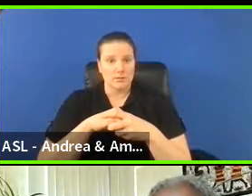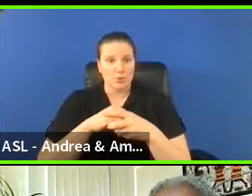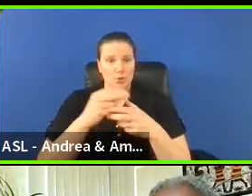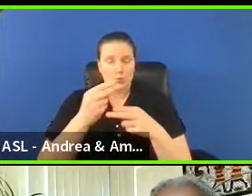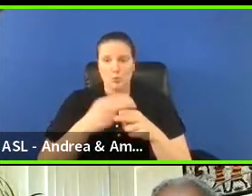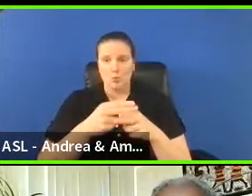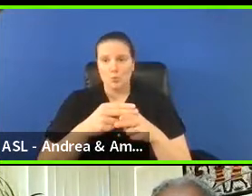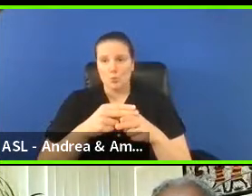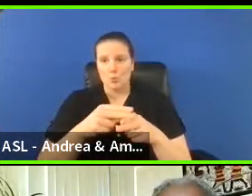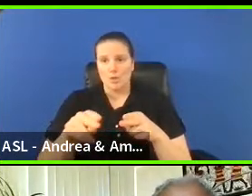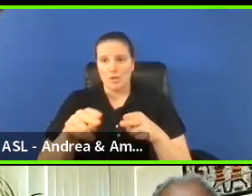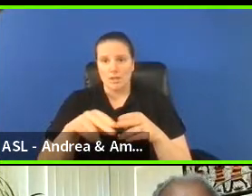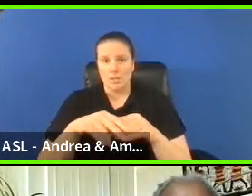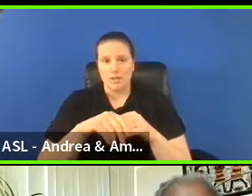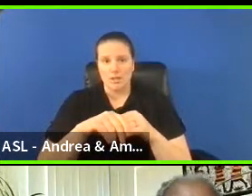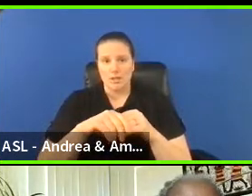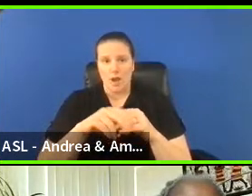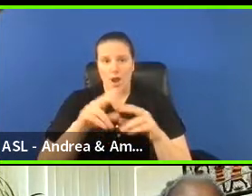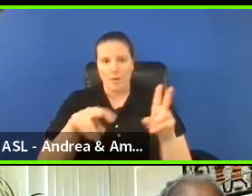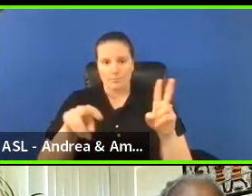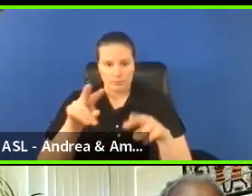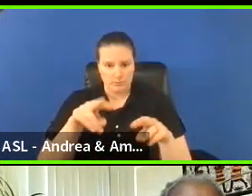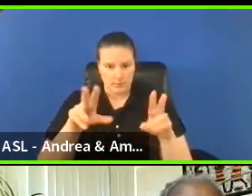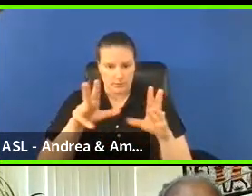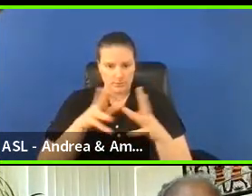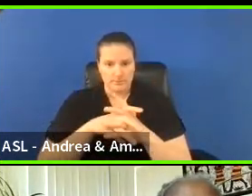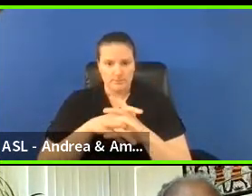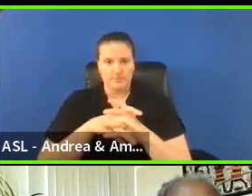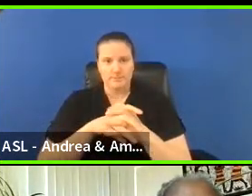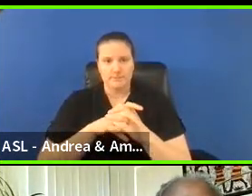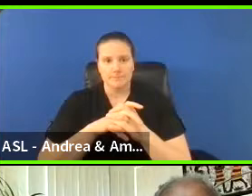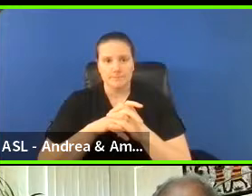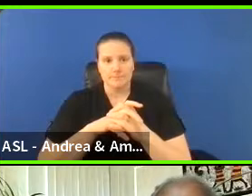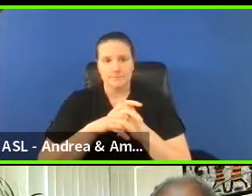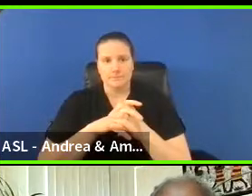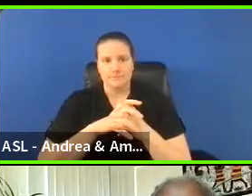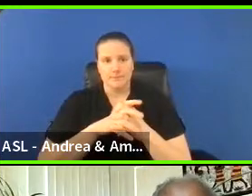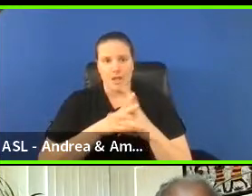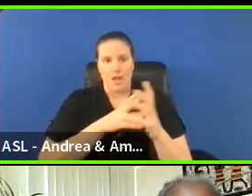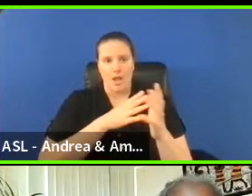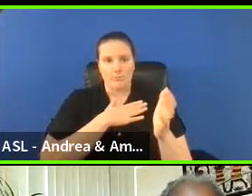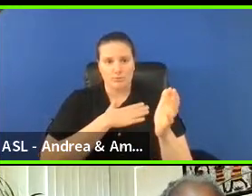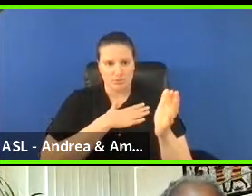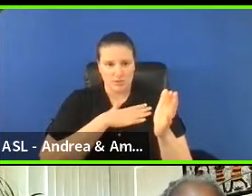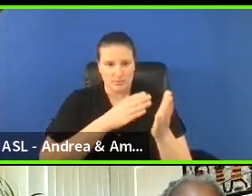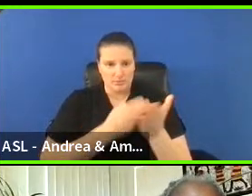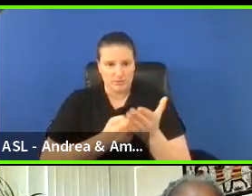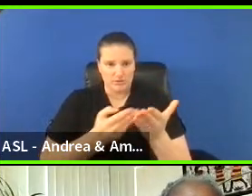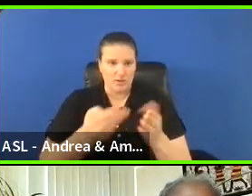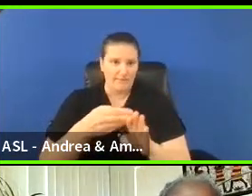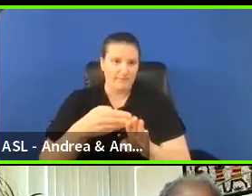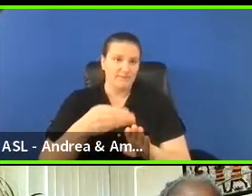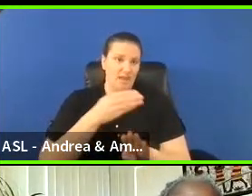quick just kind of observation. I appreciate getting materials in advance because maybe it's just me,